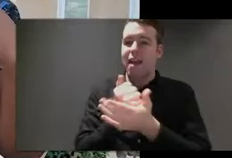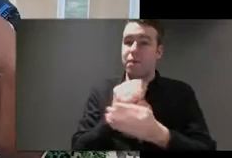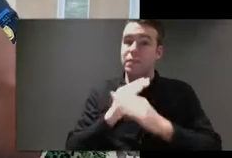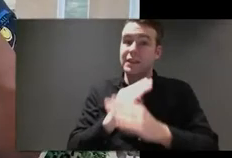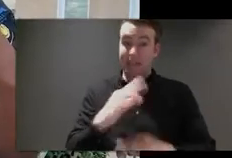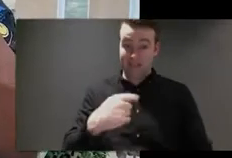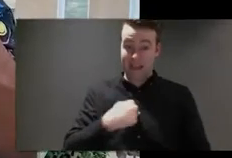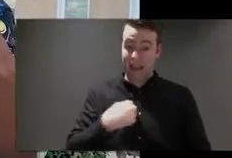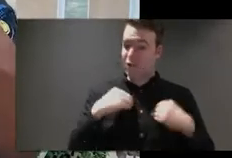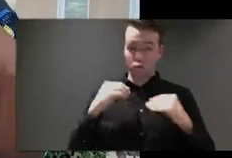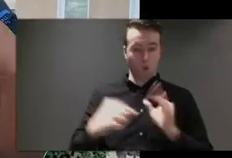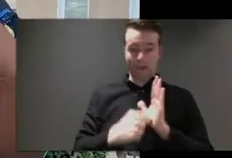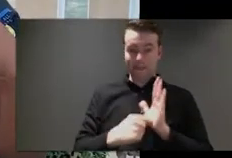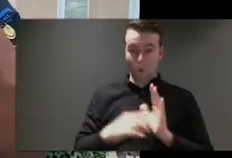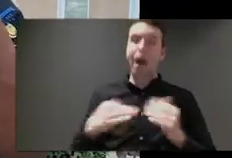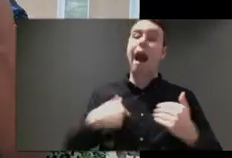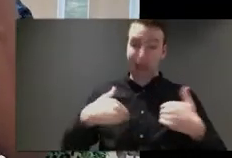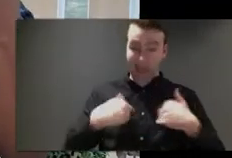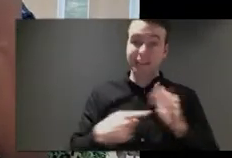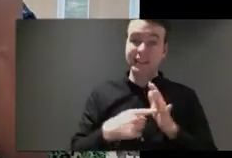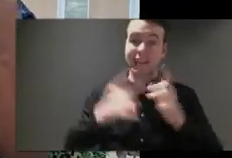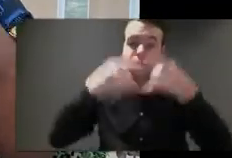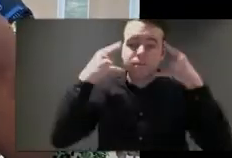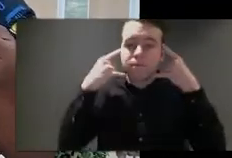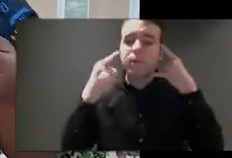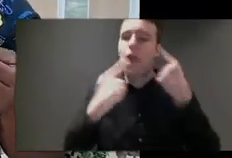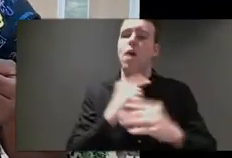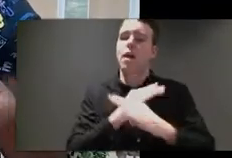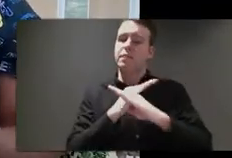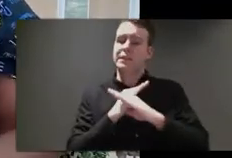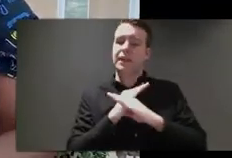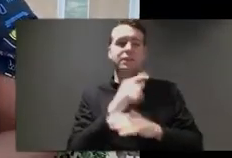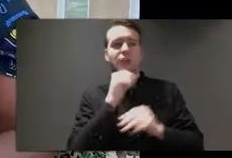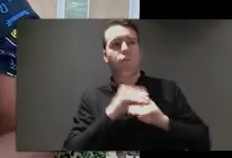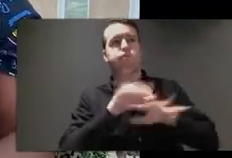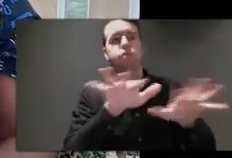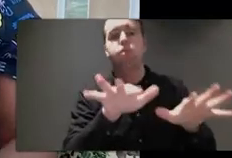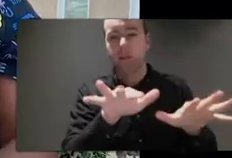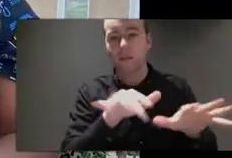are asymptomatic, or even if you have symptoms. You wearing a mask will protect someone else.